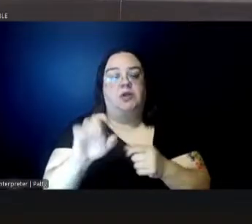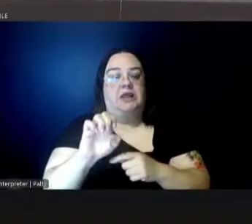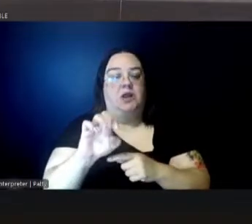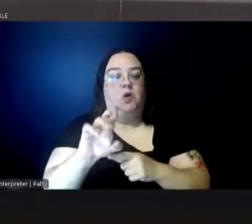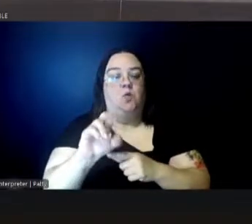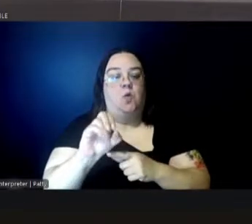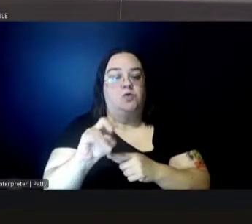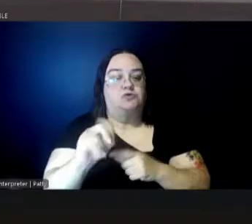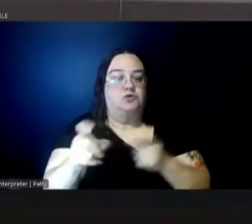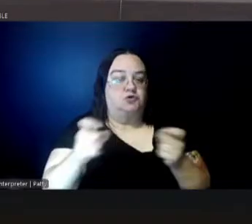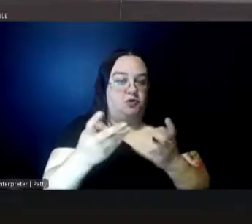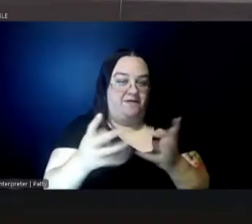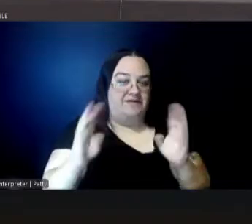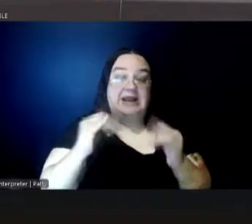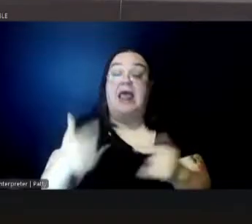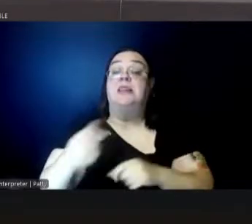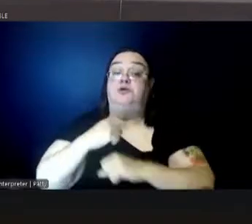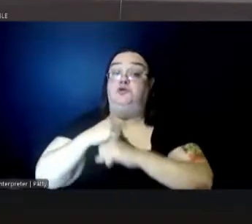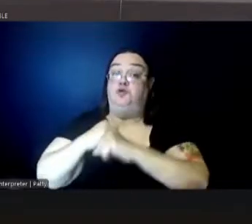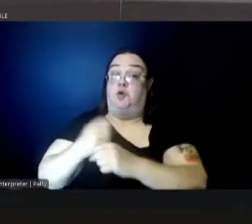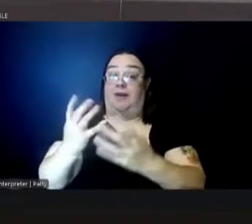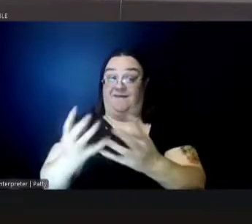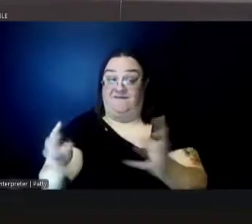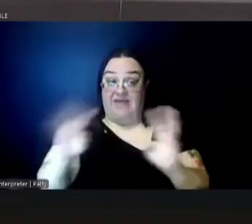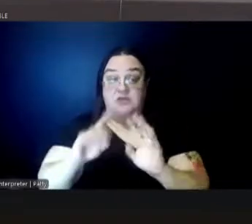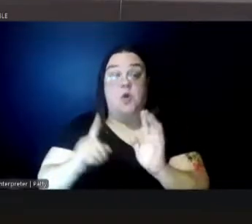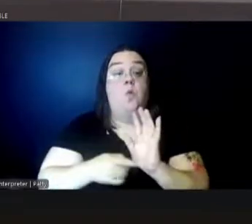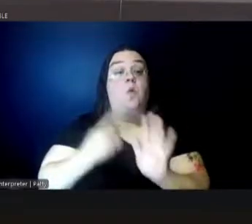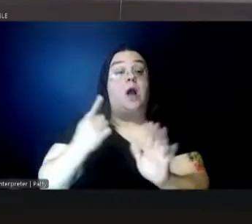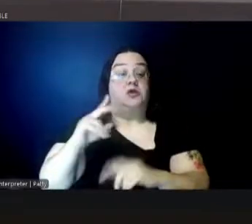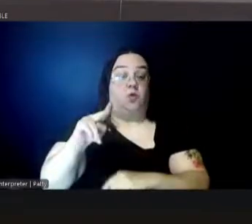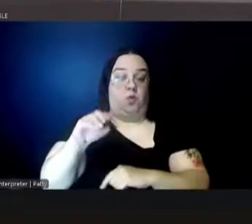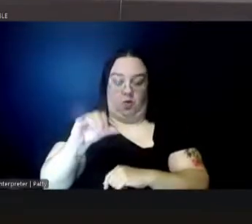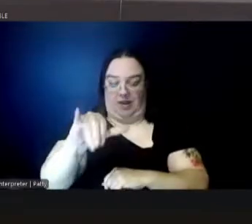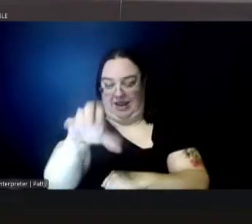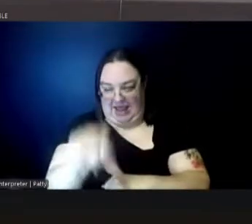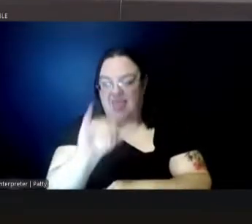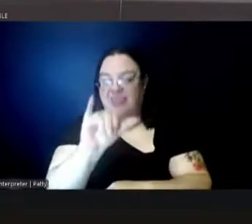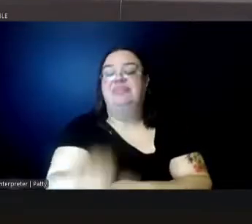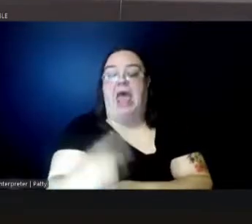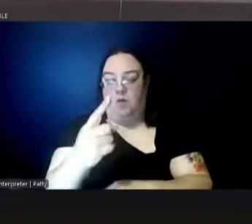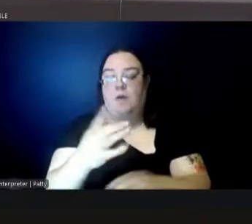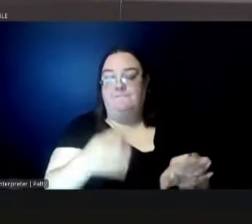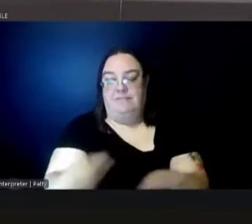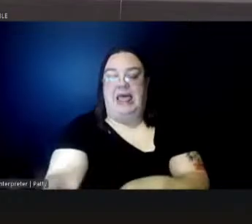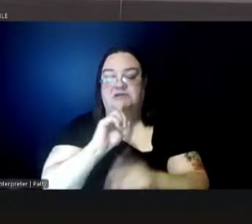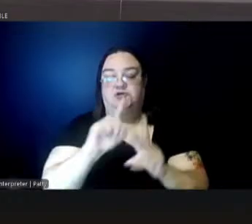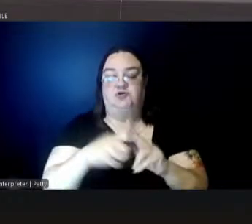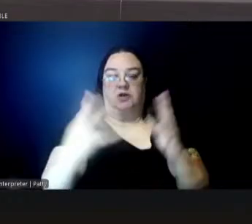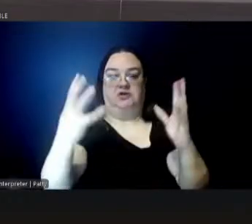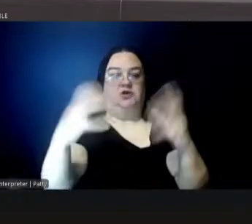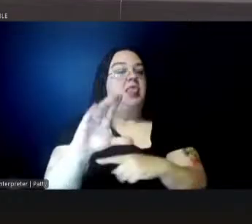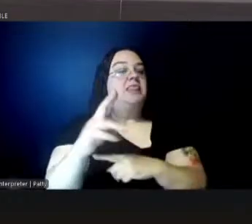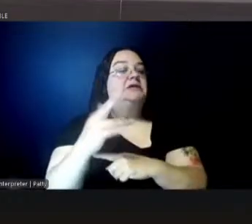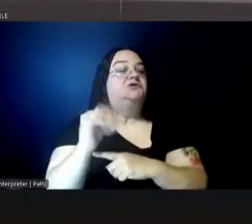as the security fencing goes, once we get UNO, yes, that would be the plan, is to start taking the chain